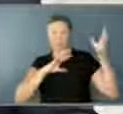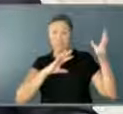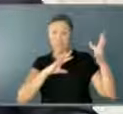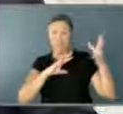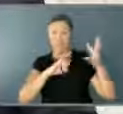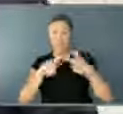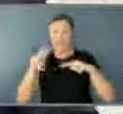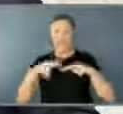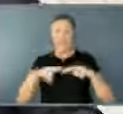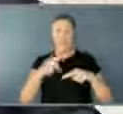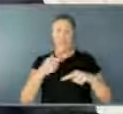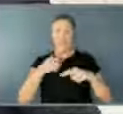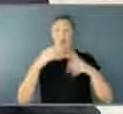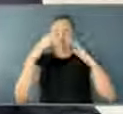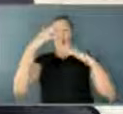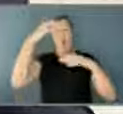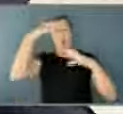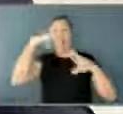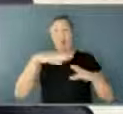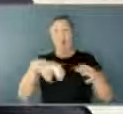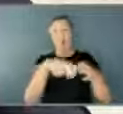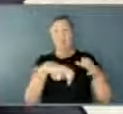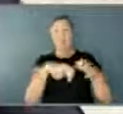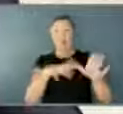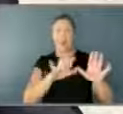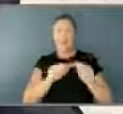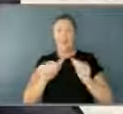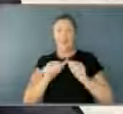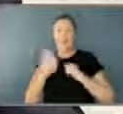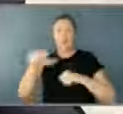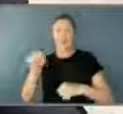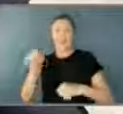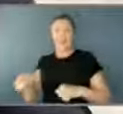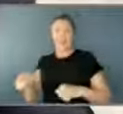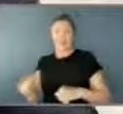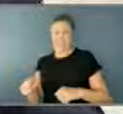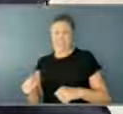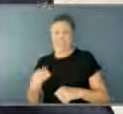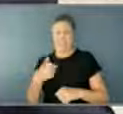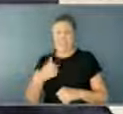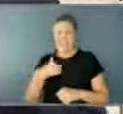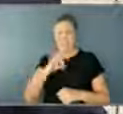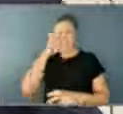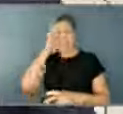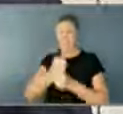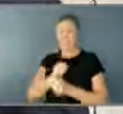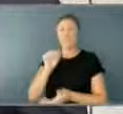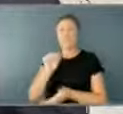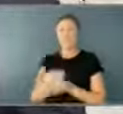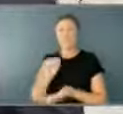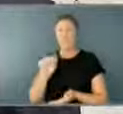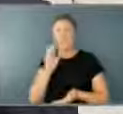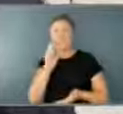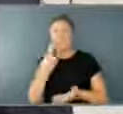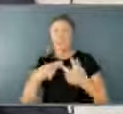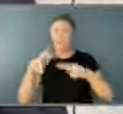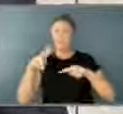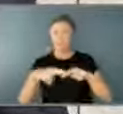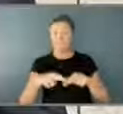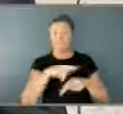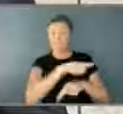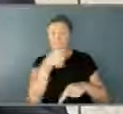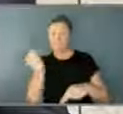then I don't find that as persuasive. But when there are specific proposals, and we're working through one in Toowoomba